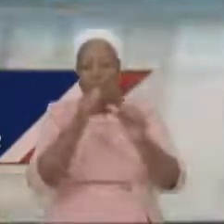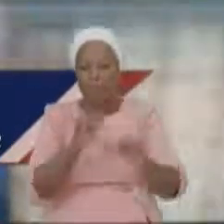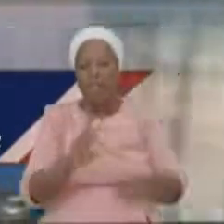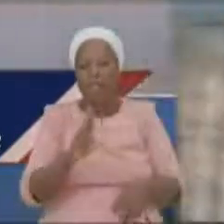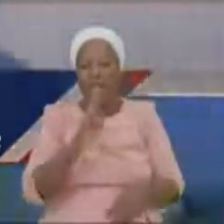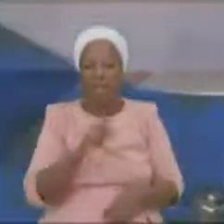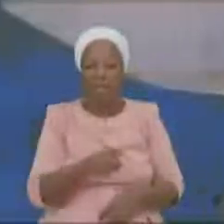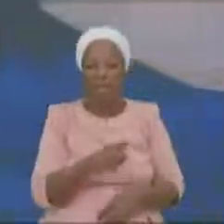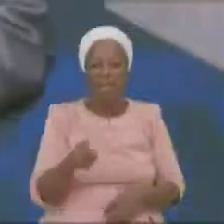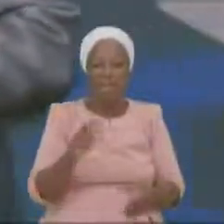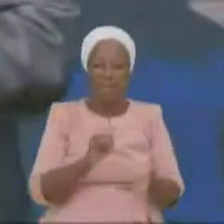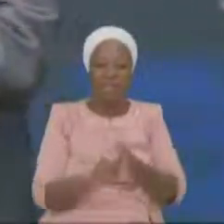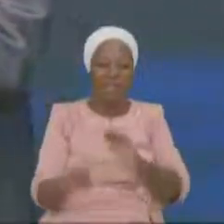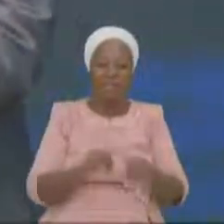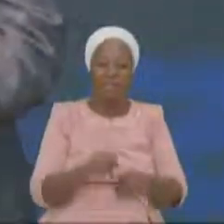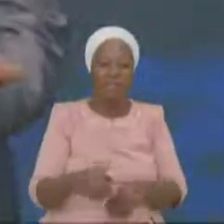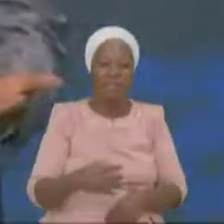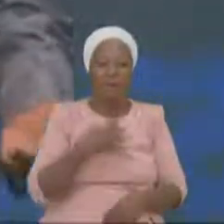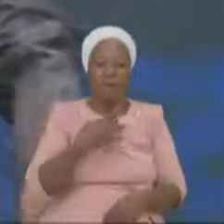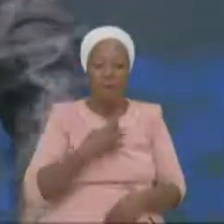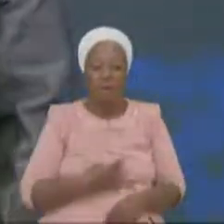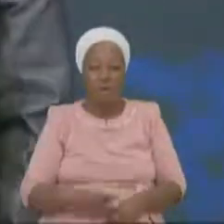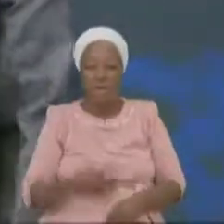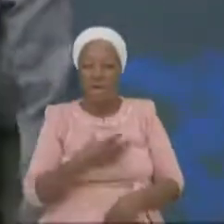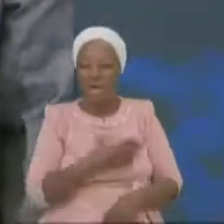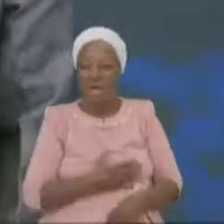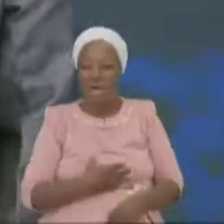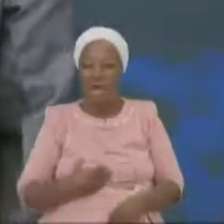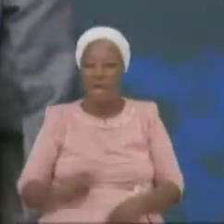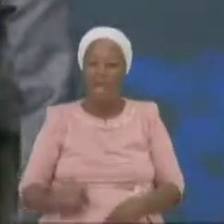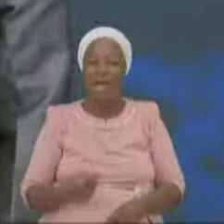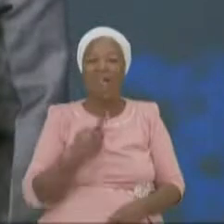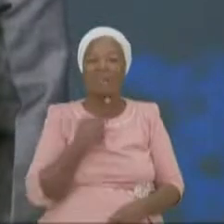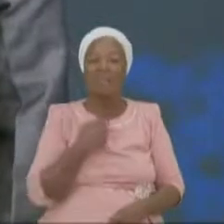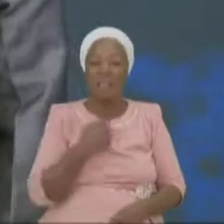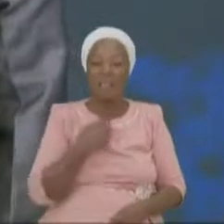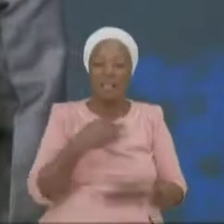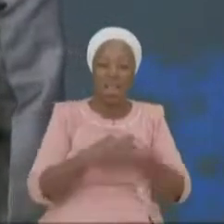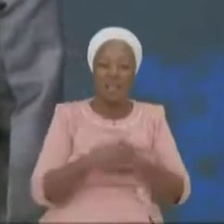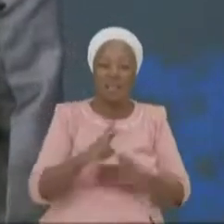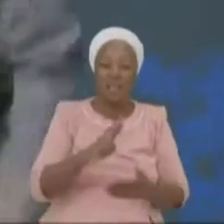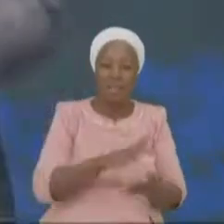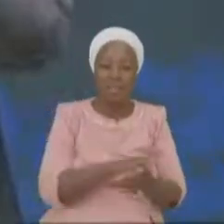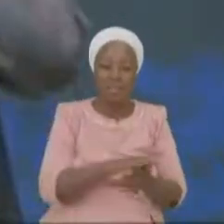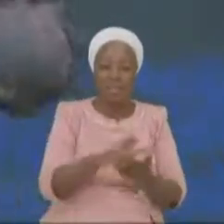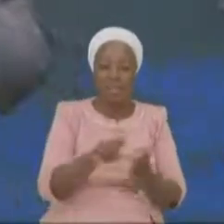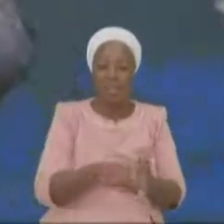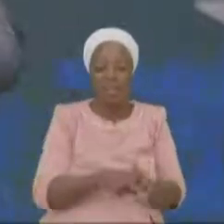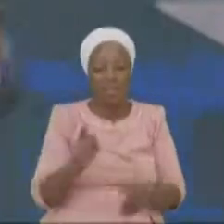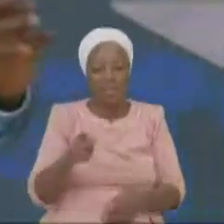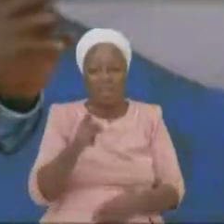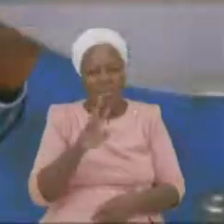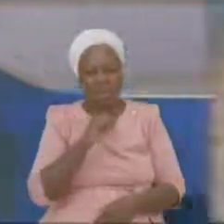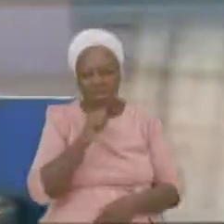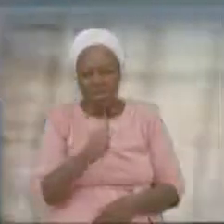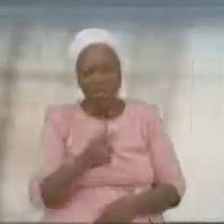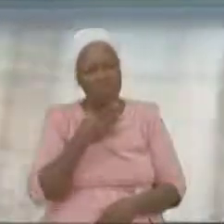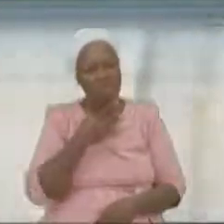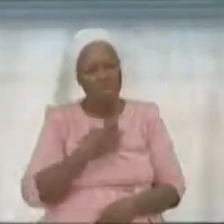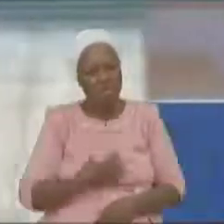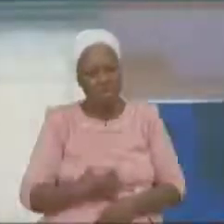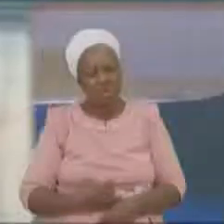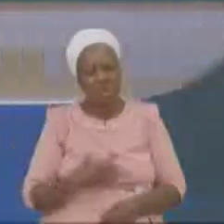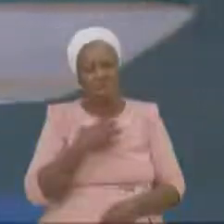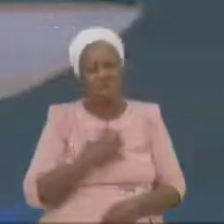do hunger and thirst after righteousness. You're not hungry